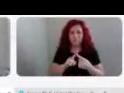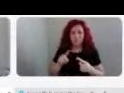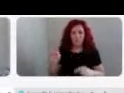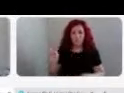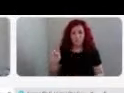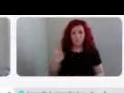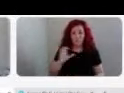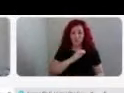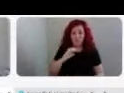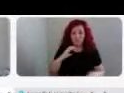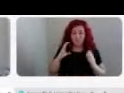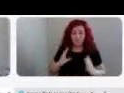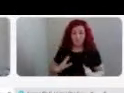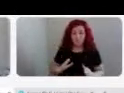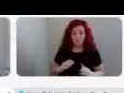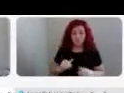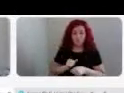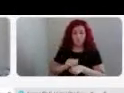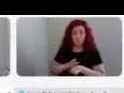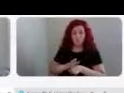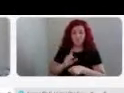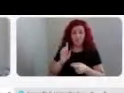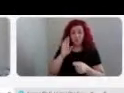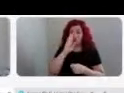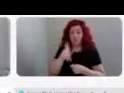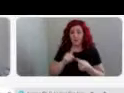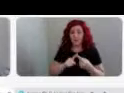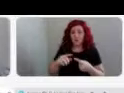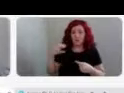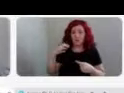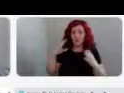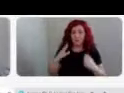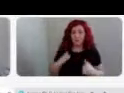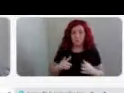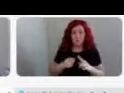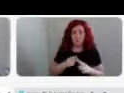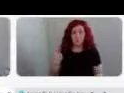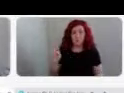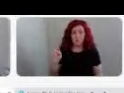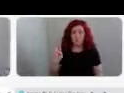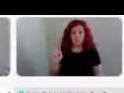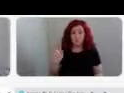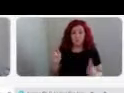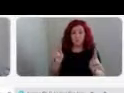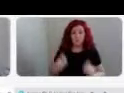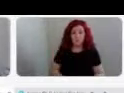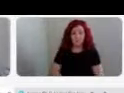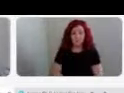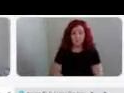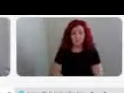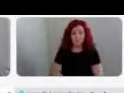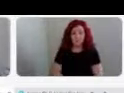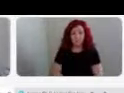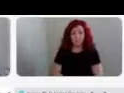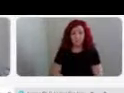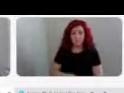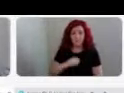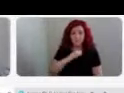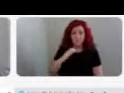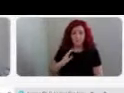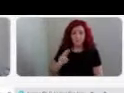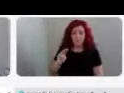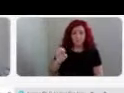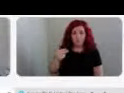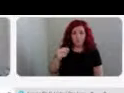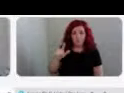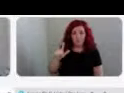commissioner was sent directly to chairperson by republican operatives commissioner mel instead of immediately